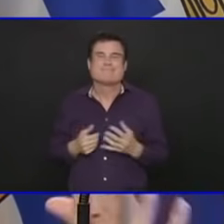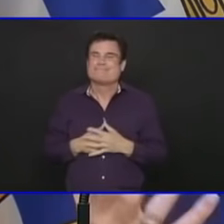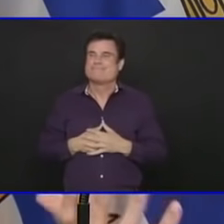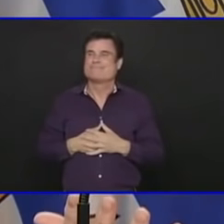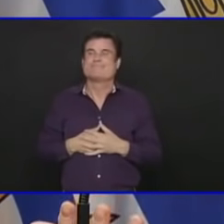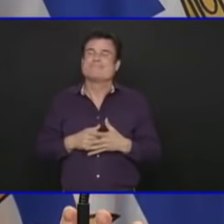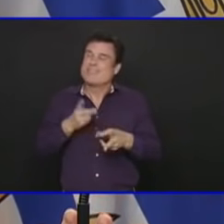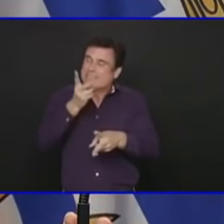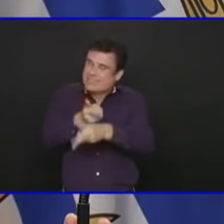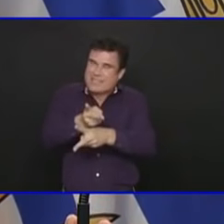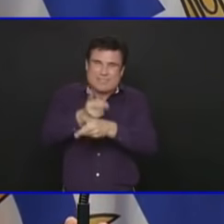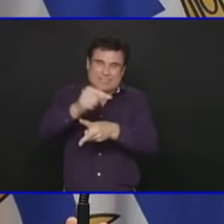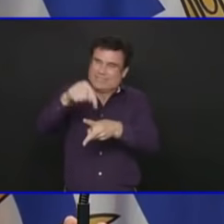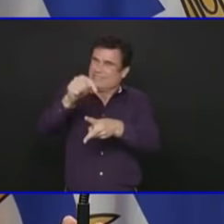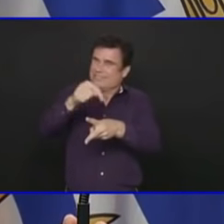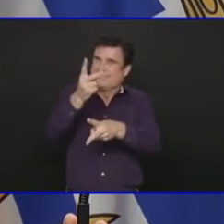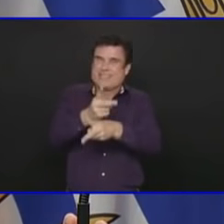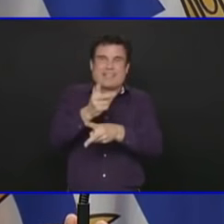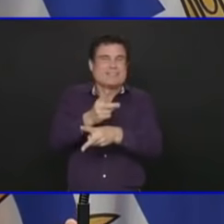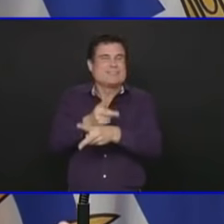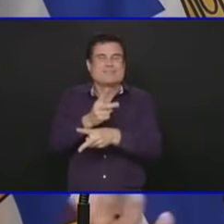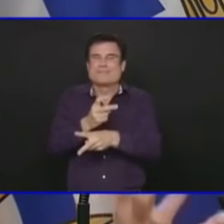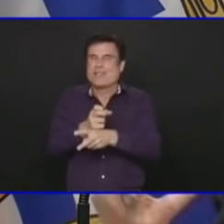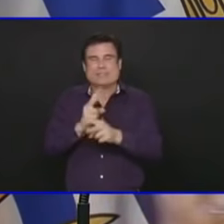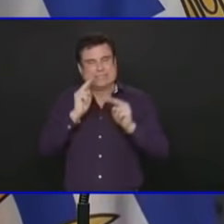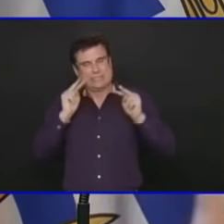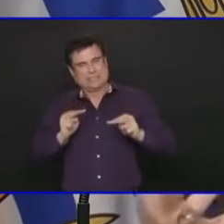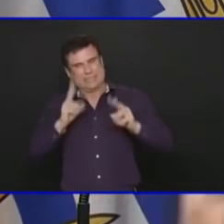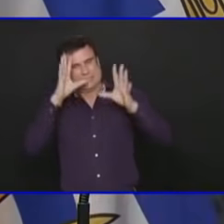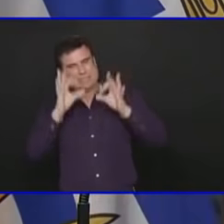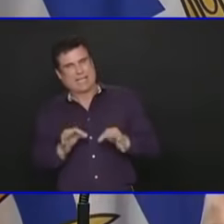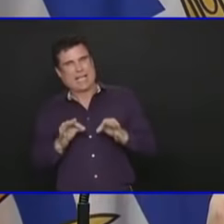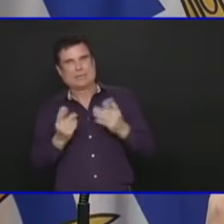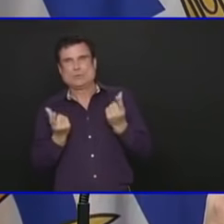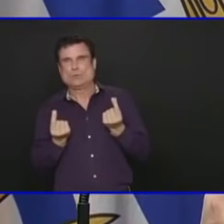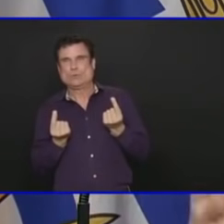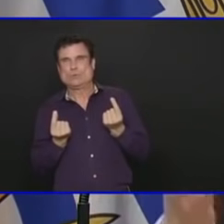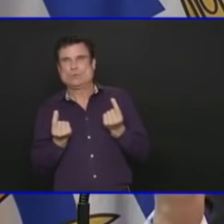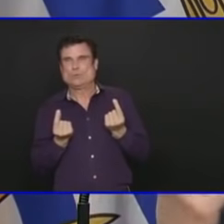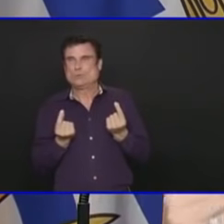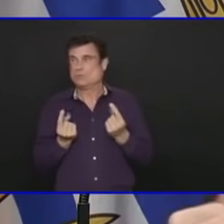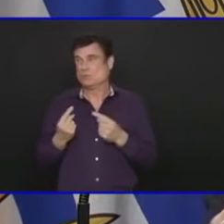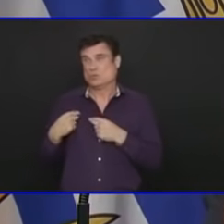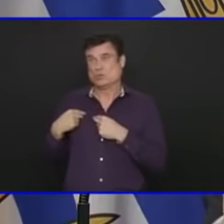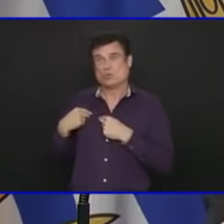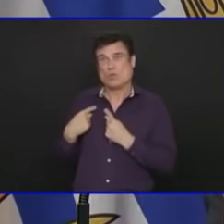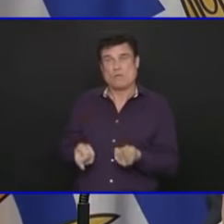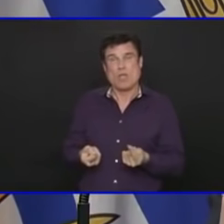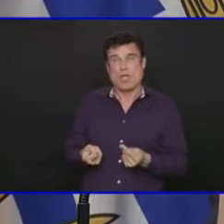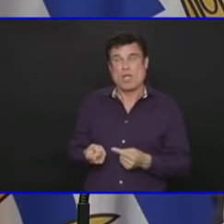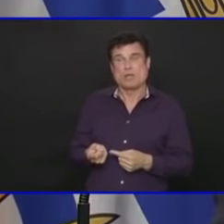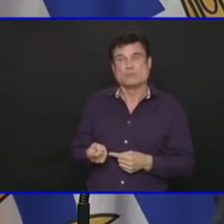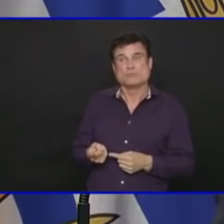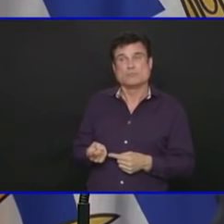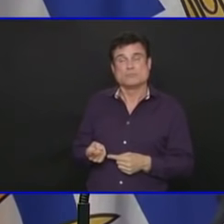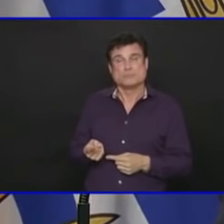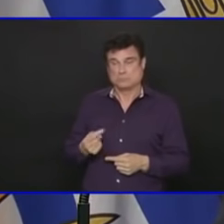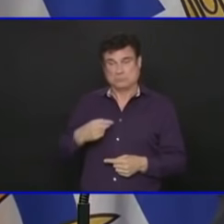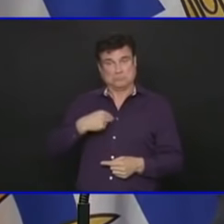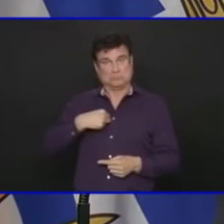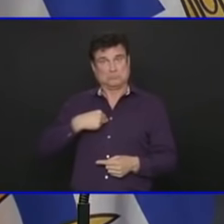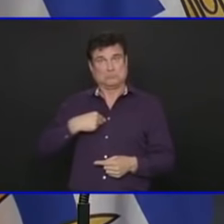somebody may have this illness in our community and may unintentionally spread it to us. So we still have to be very wary of